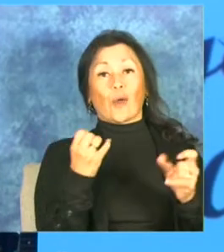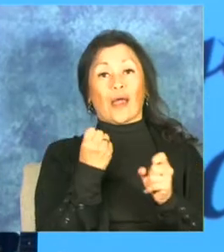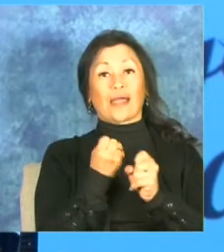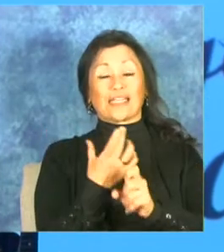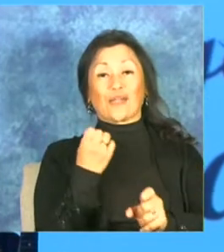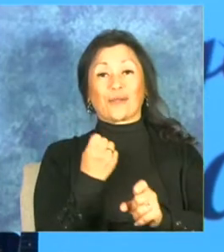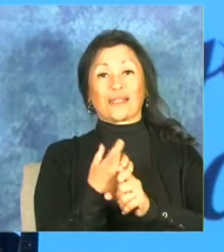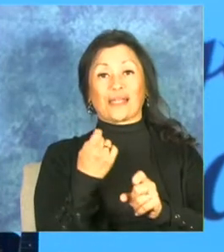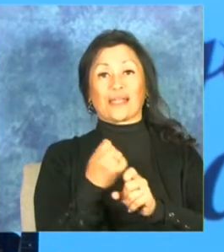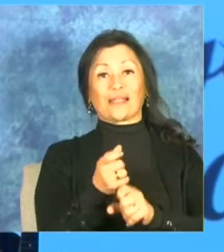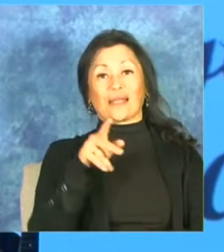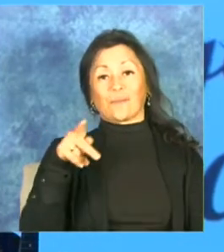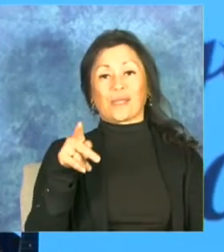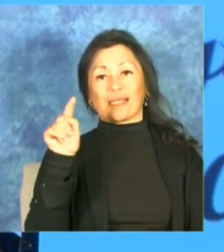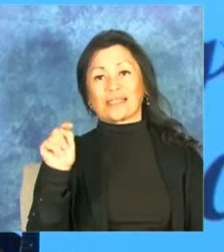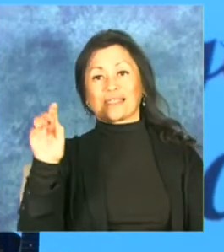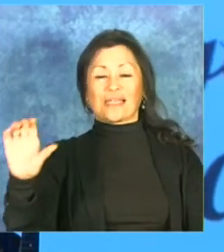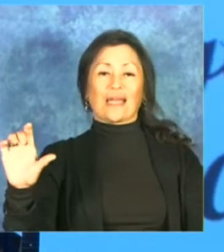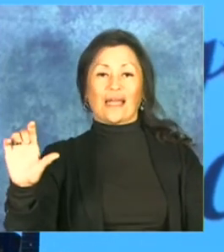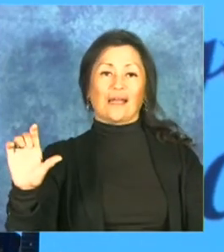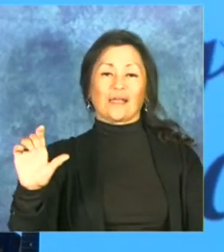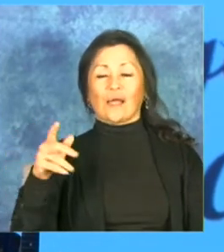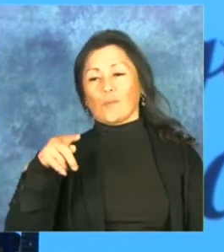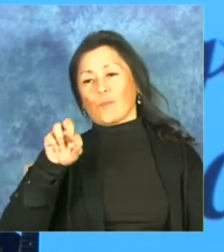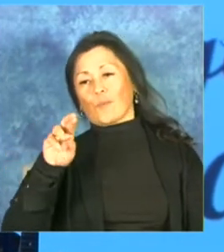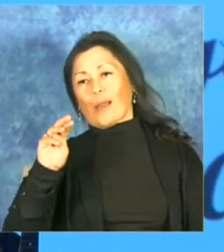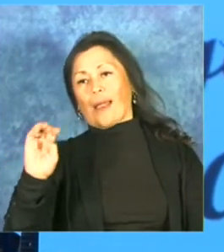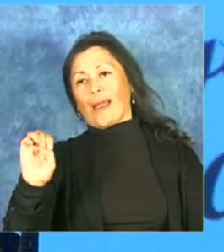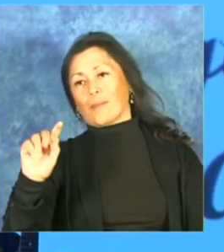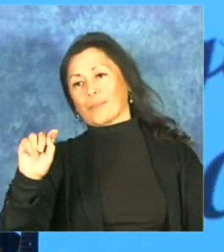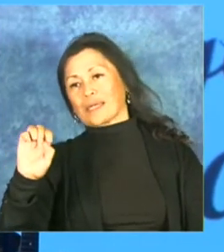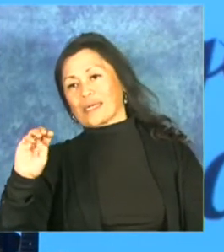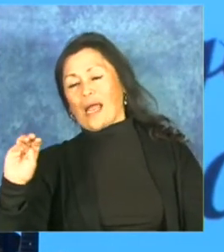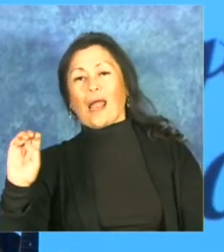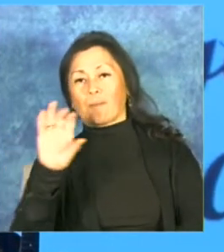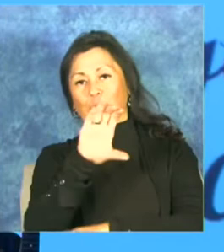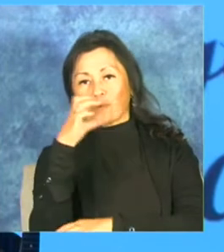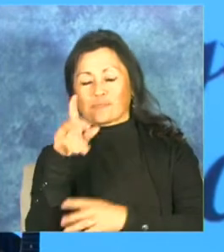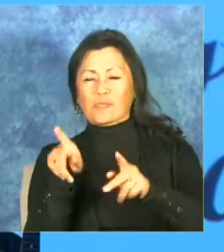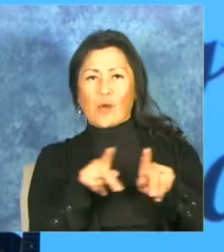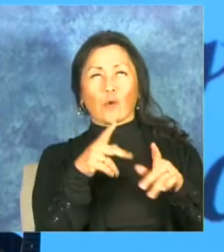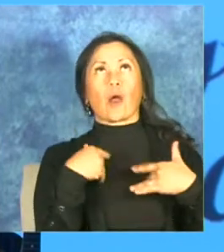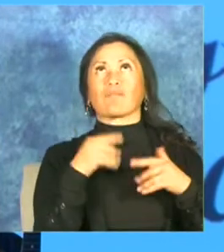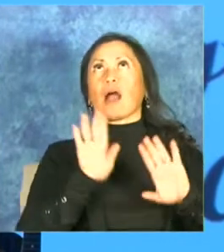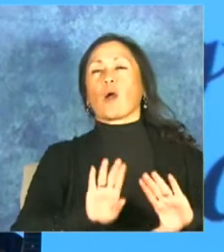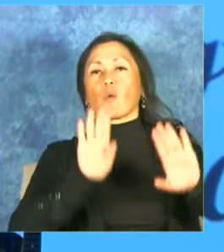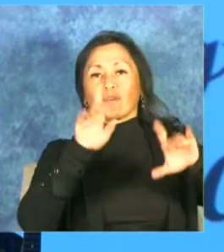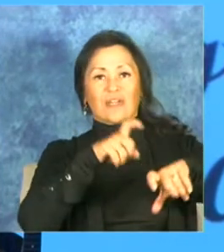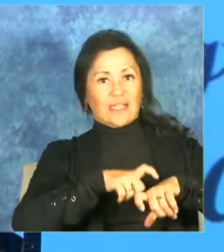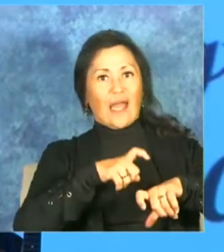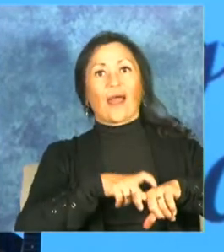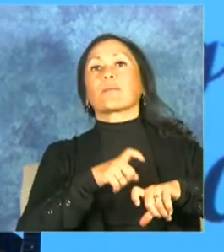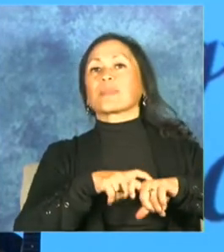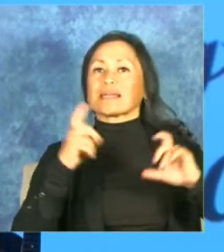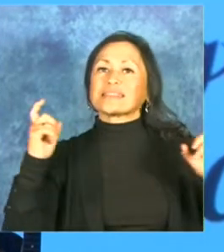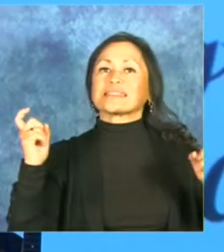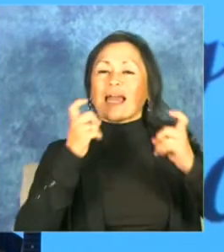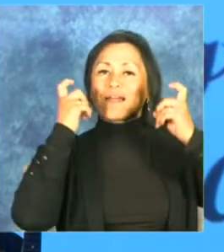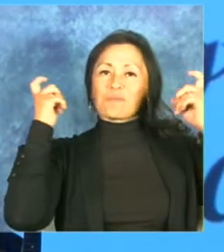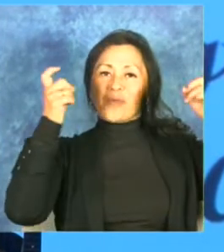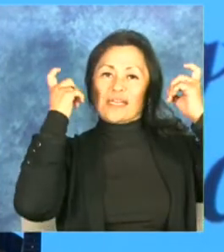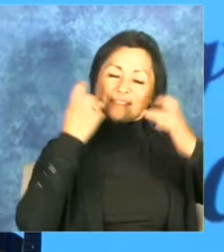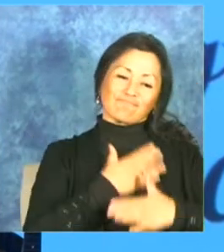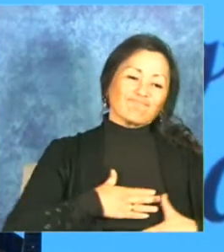annual PTL Christmas dinner party. And we have a great time, folks. That's a great time of celebrating